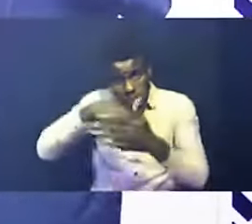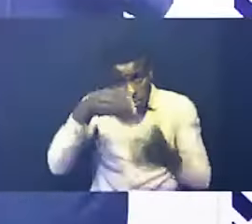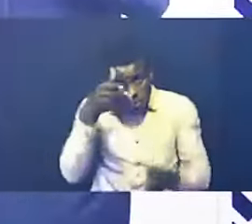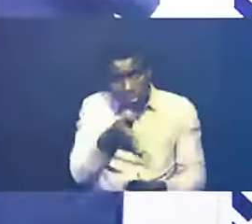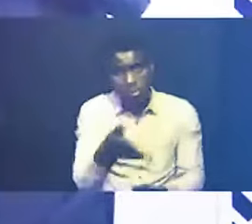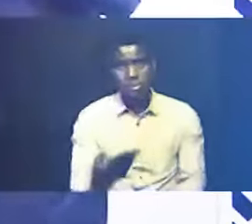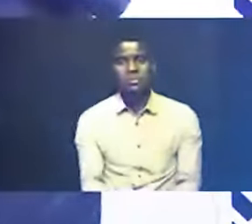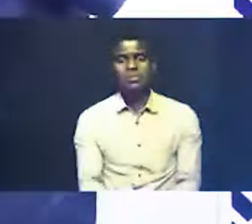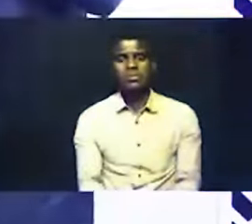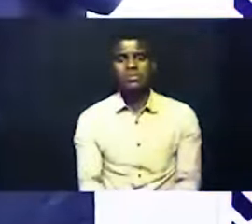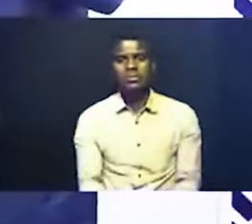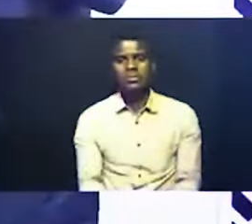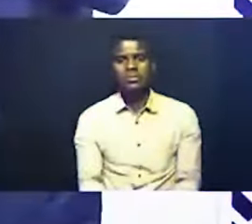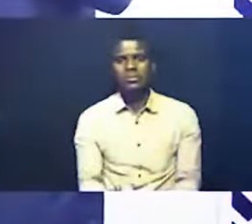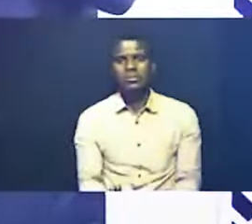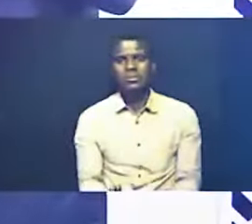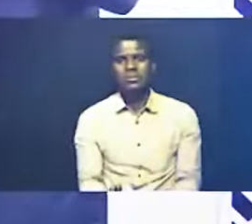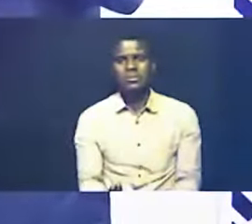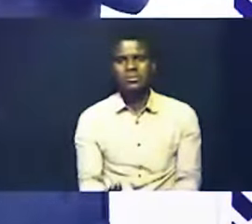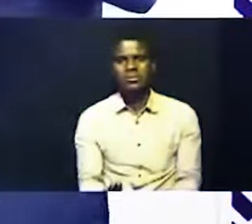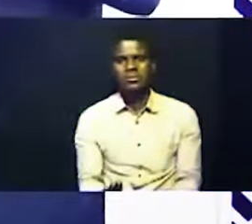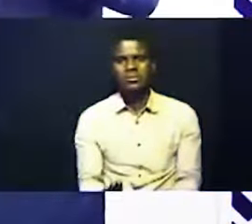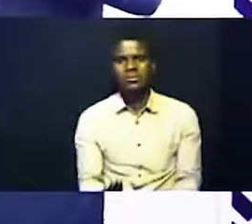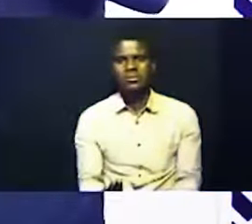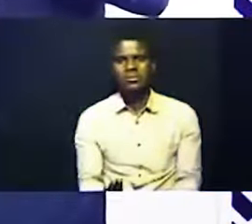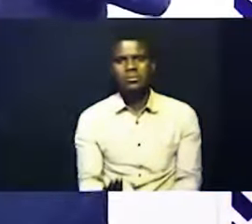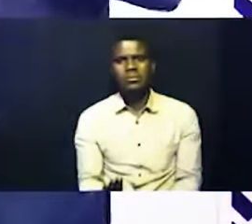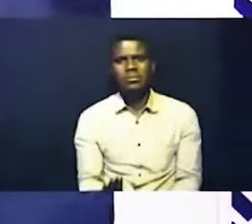them it is their food we